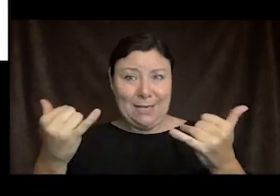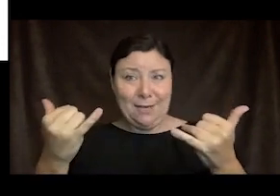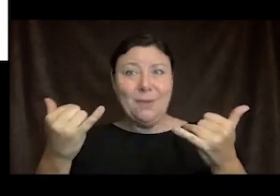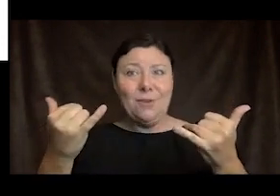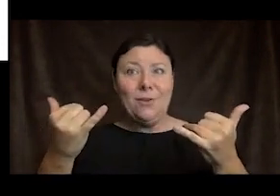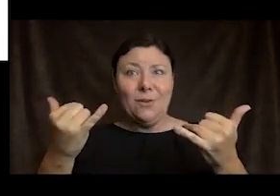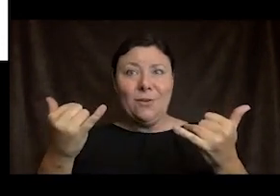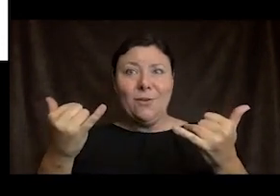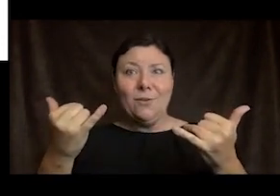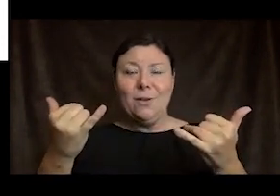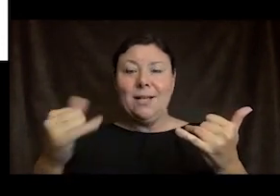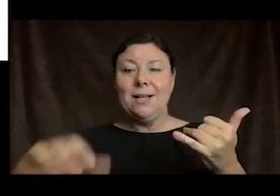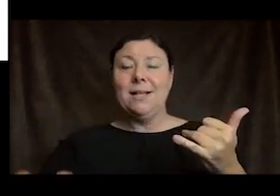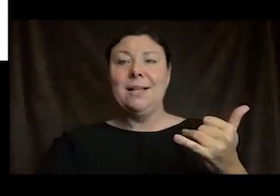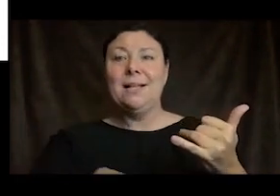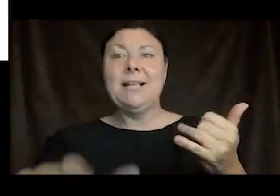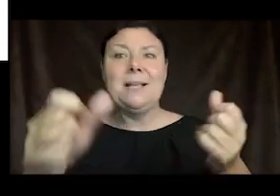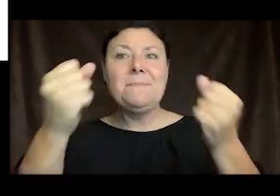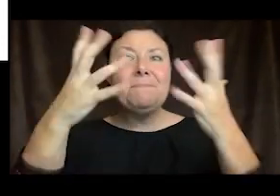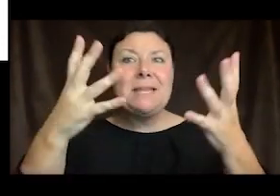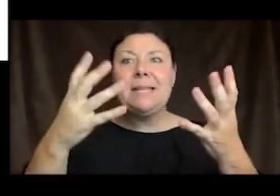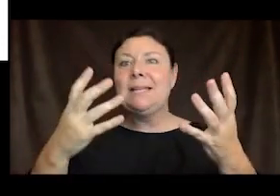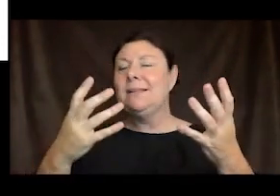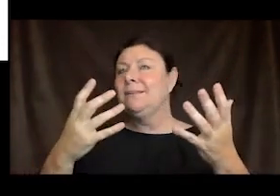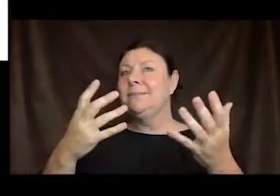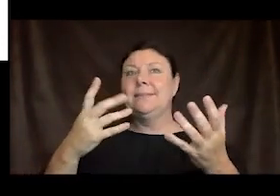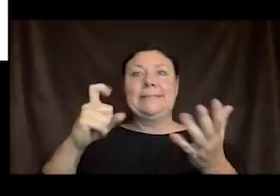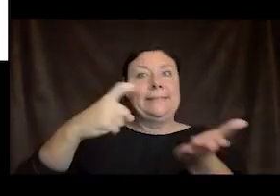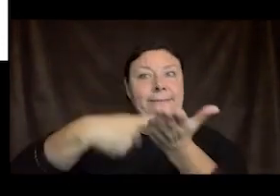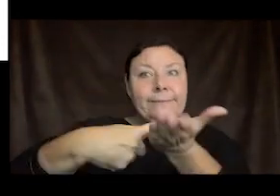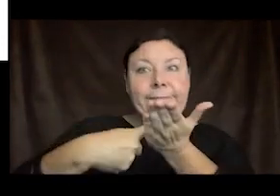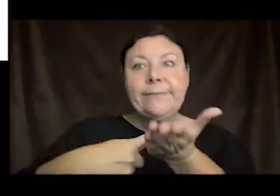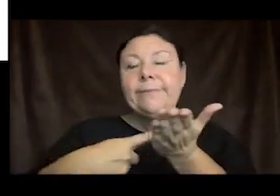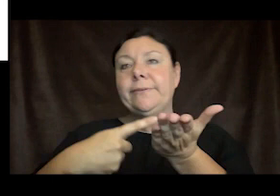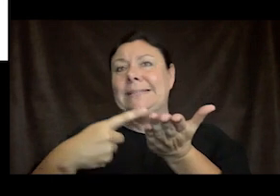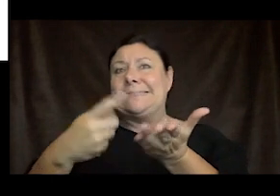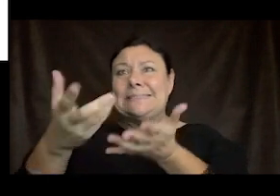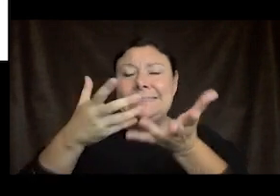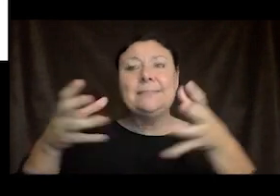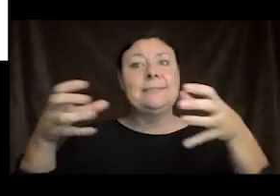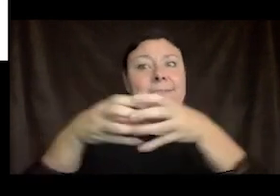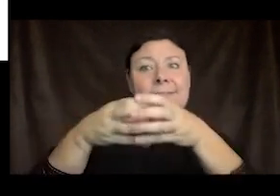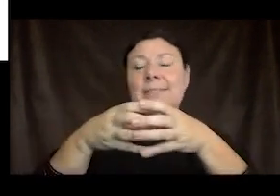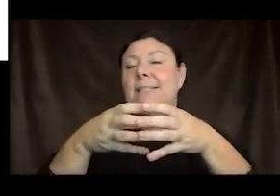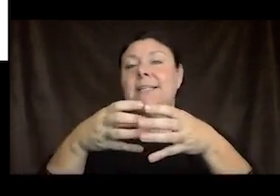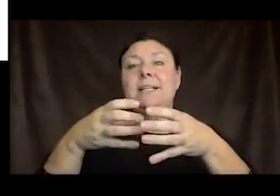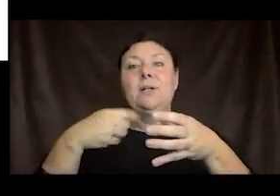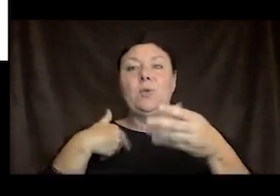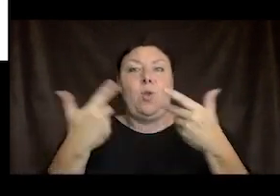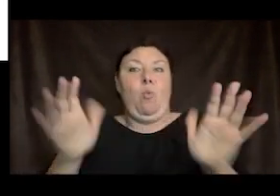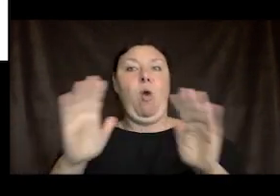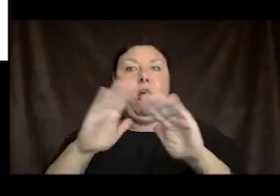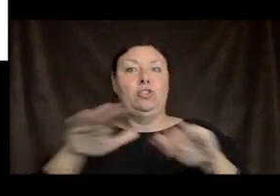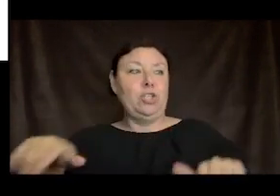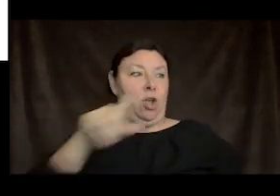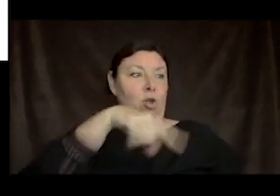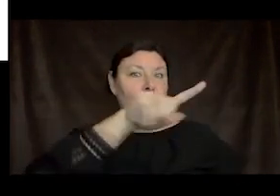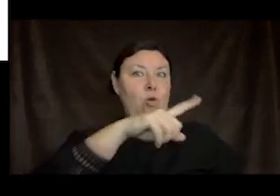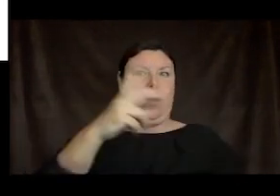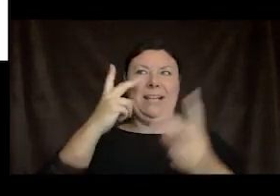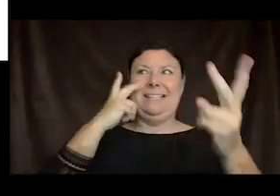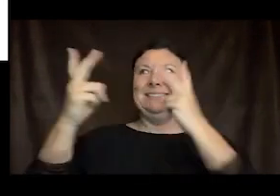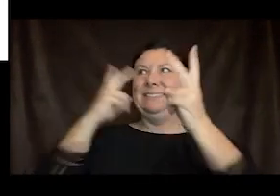that need to be negotiated and mediated through discussion and discourse. We don't want children just seeing